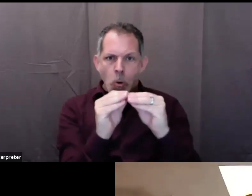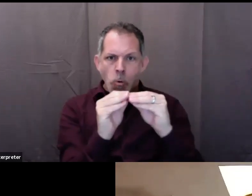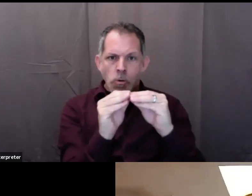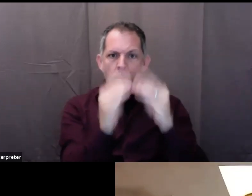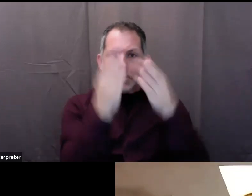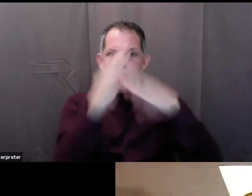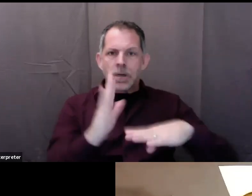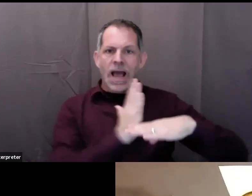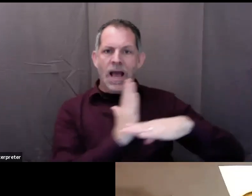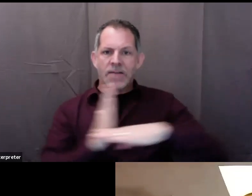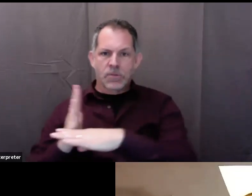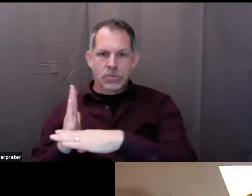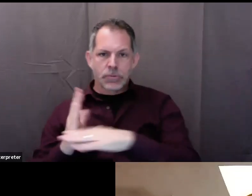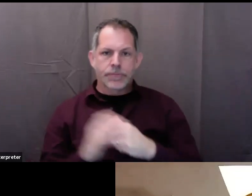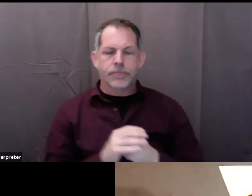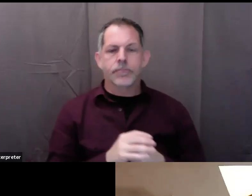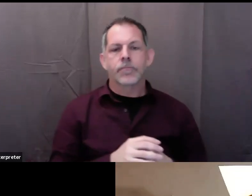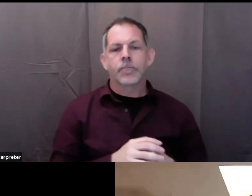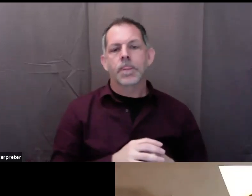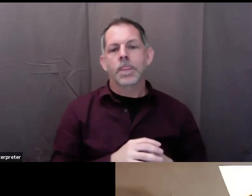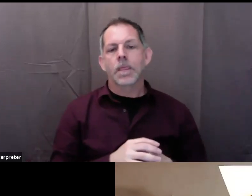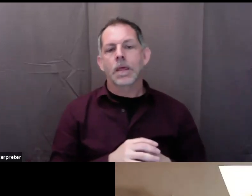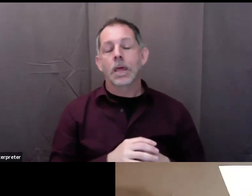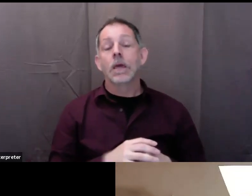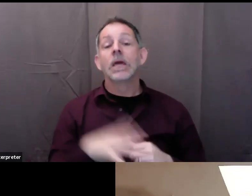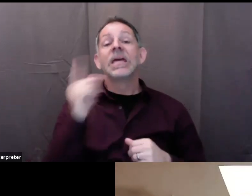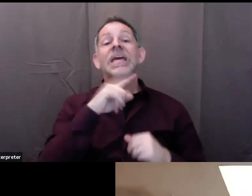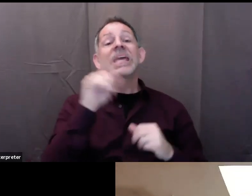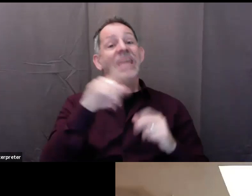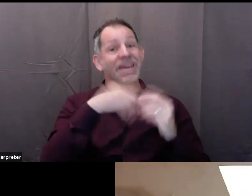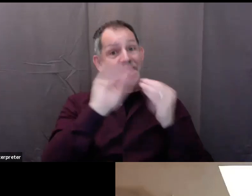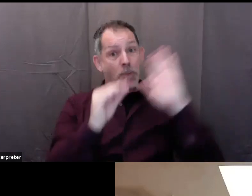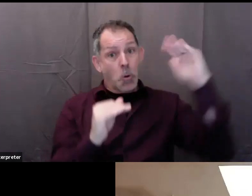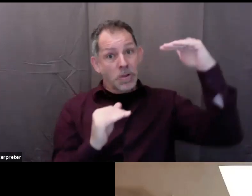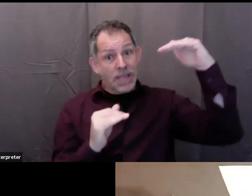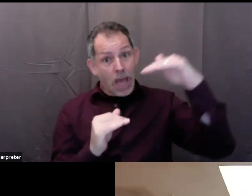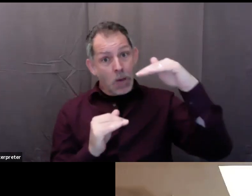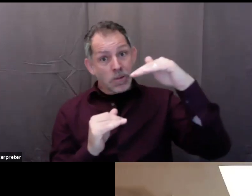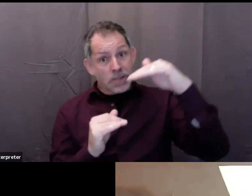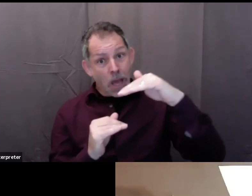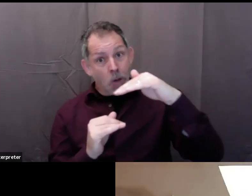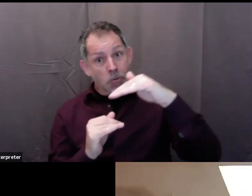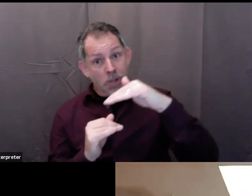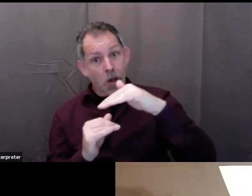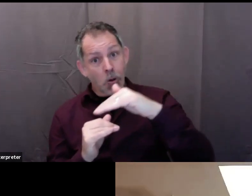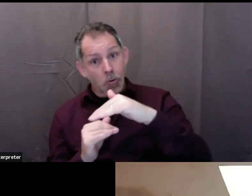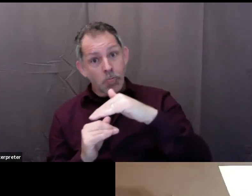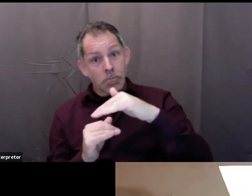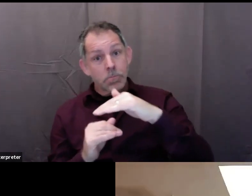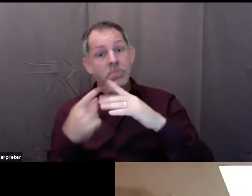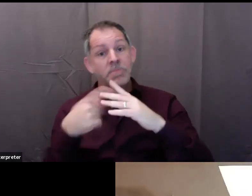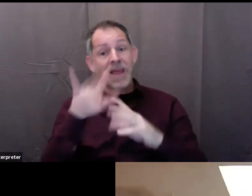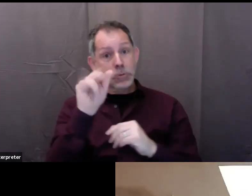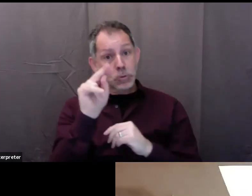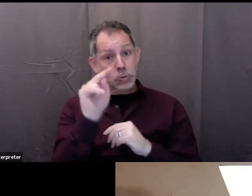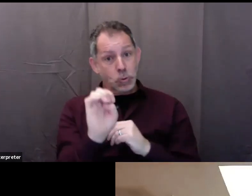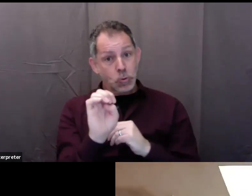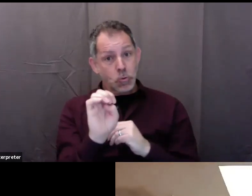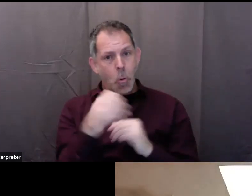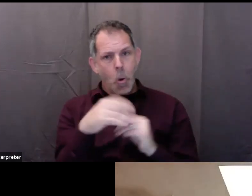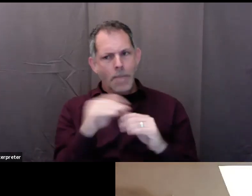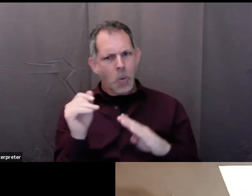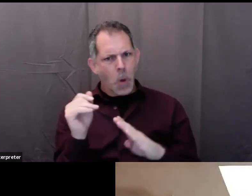back toward the lower numbers we were at earlier in the month? Or do we see, you know, this time next week, are we looking